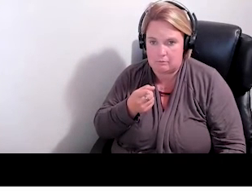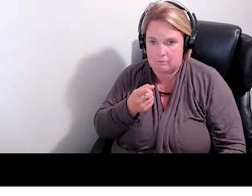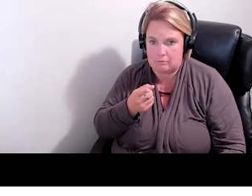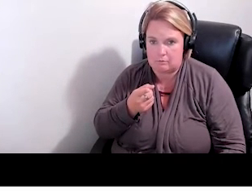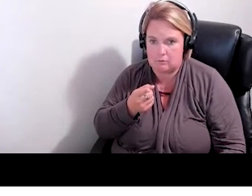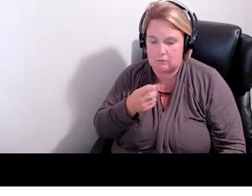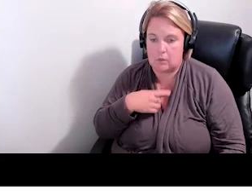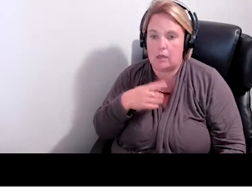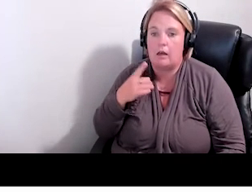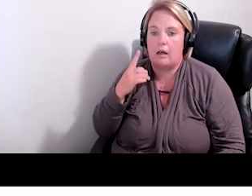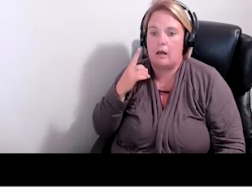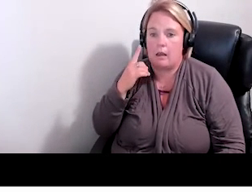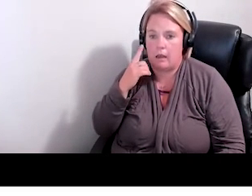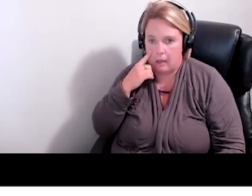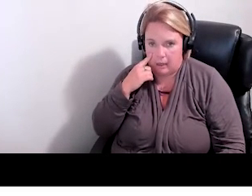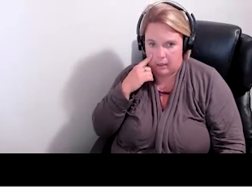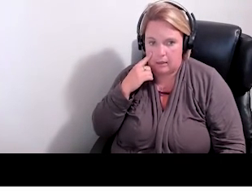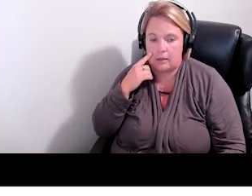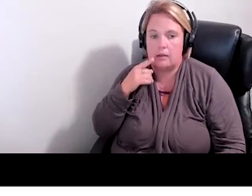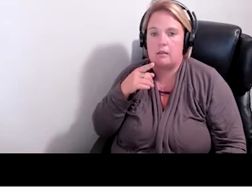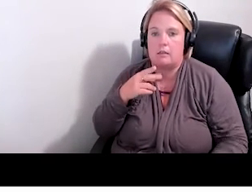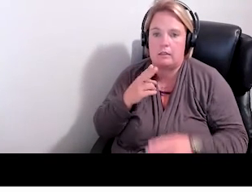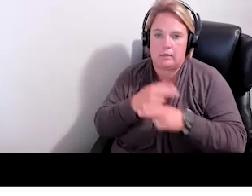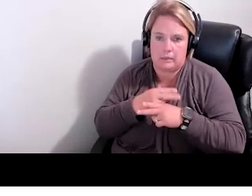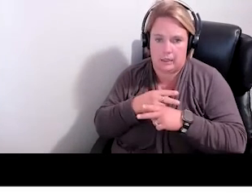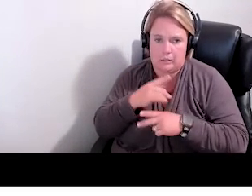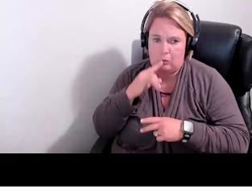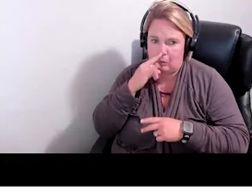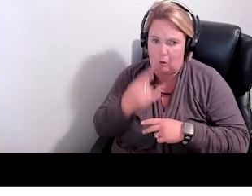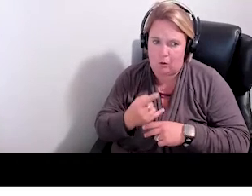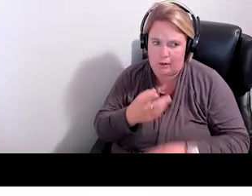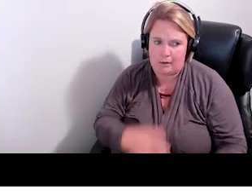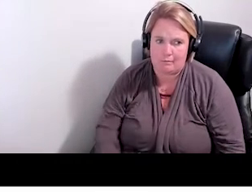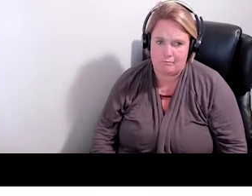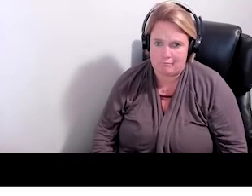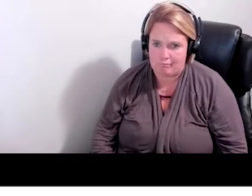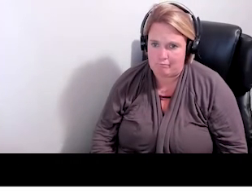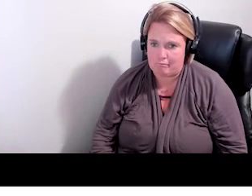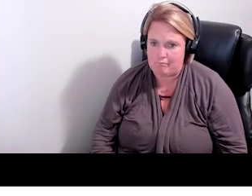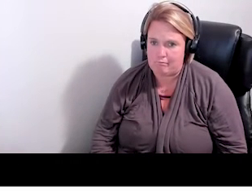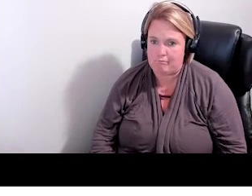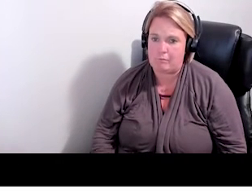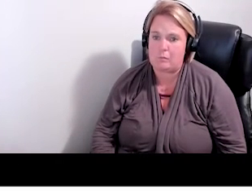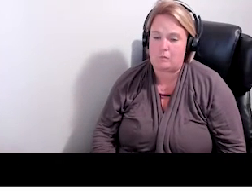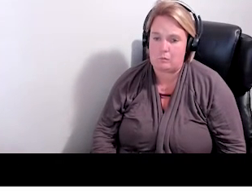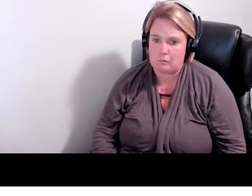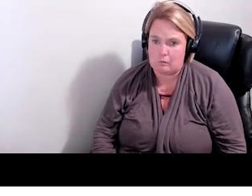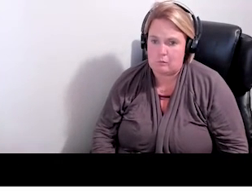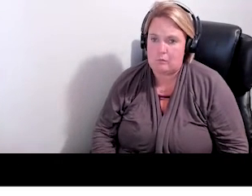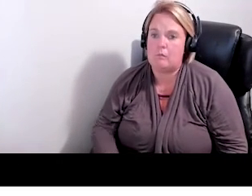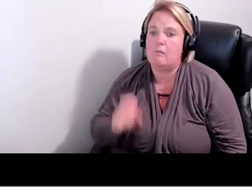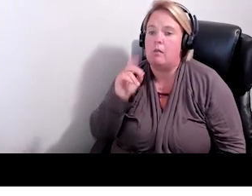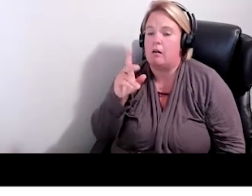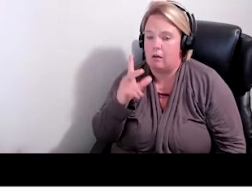I think they gave me the least interesting slides. That's what we're dealing with right now.